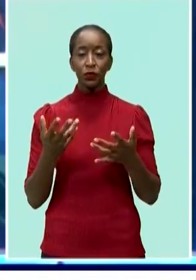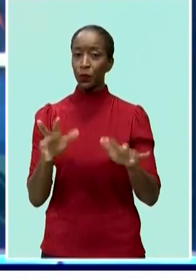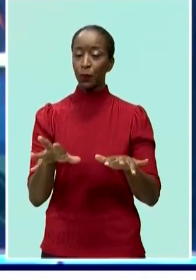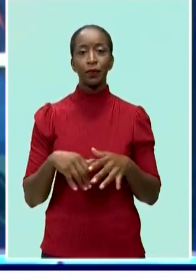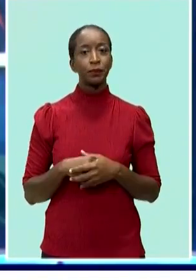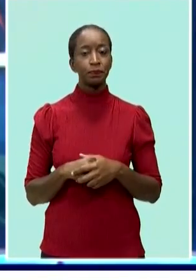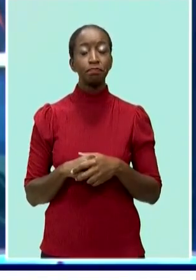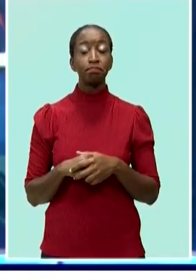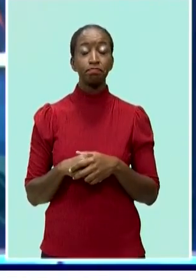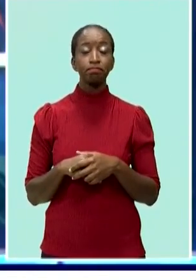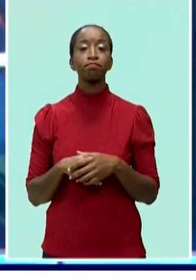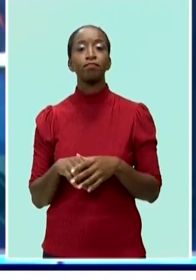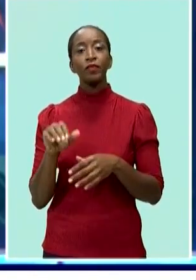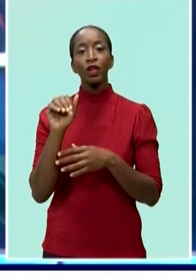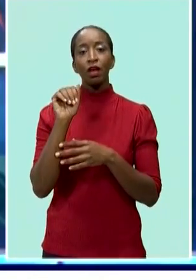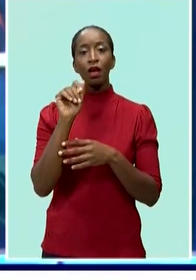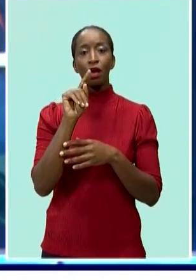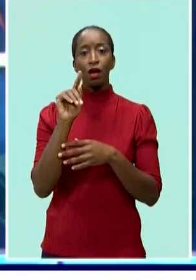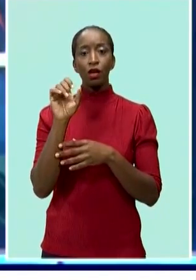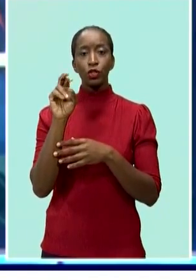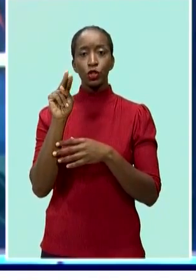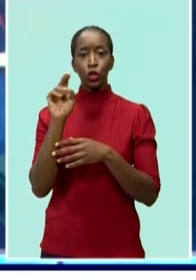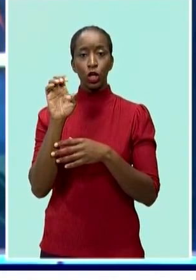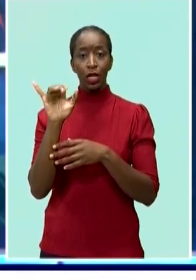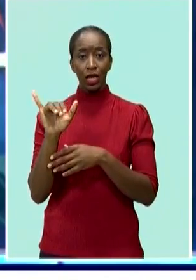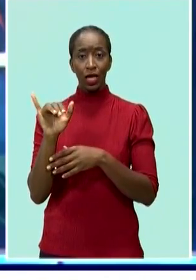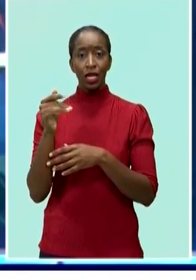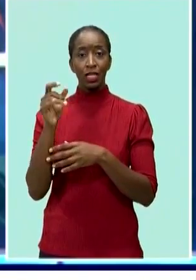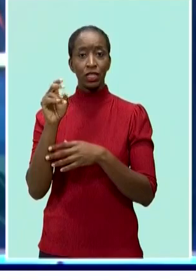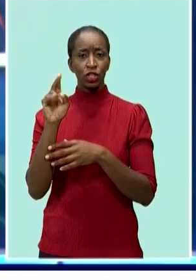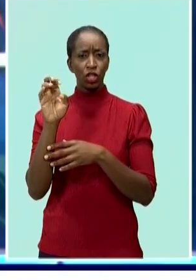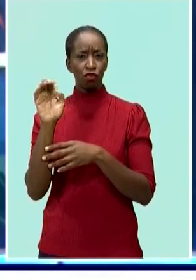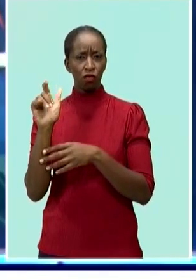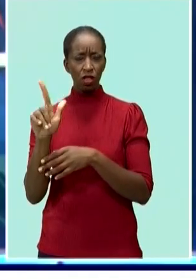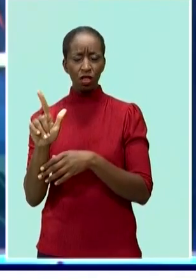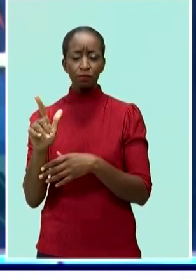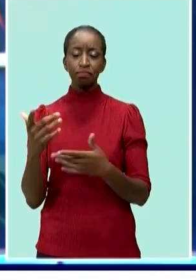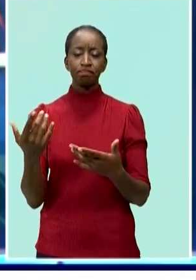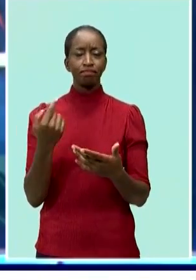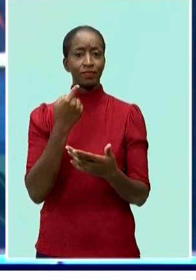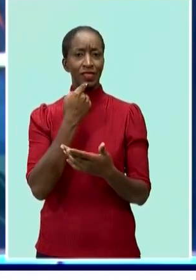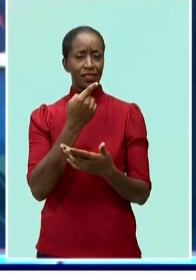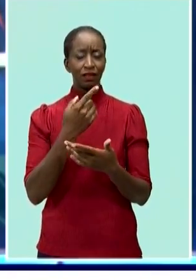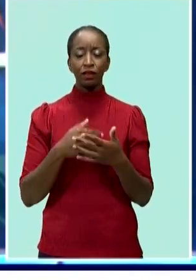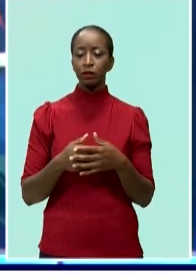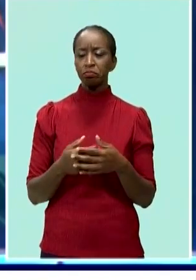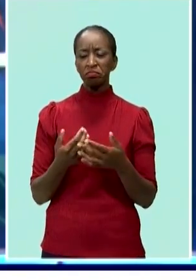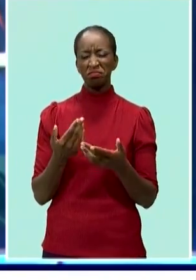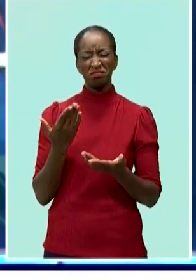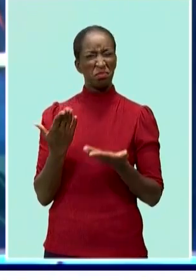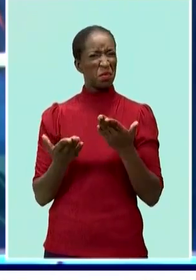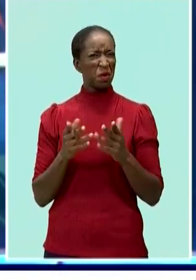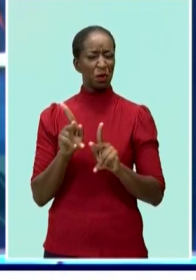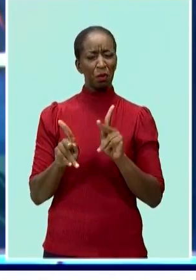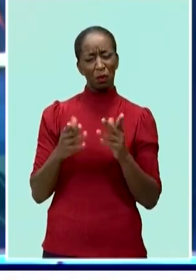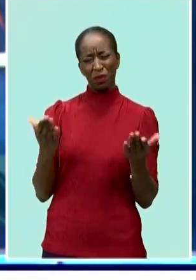General also notes that while Barbadians may think that talk of terrorism is unnecessary, the island must remain